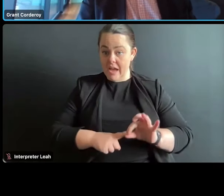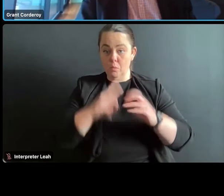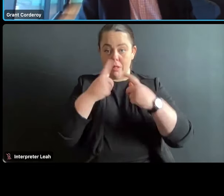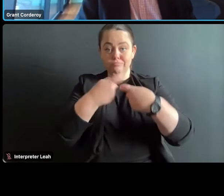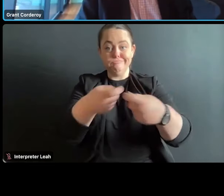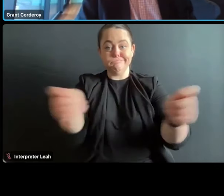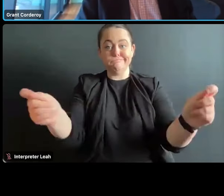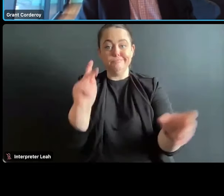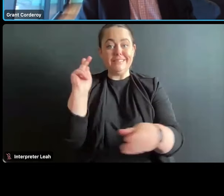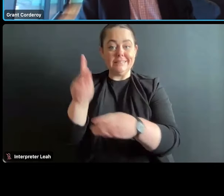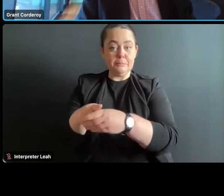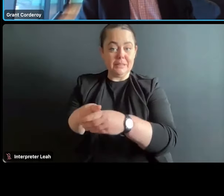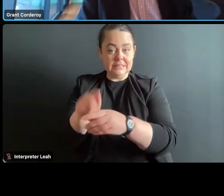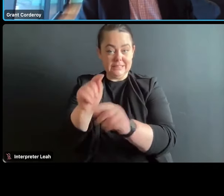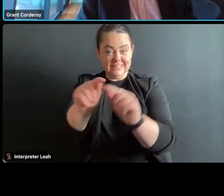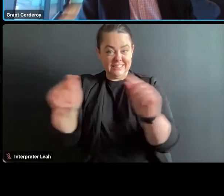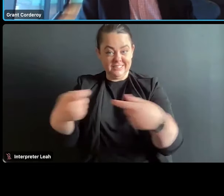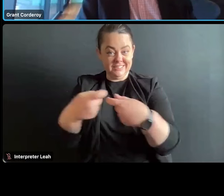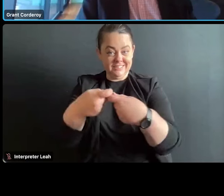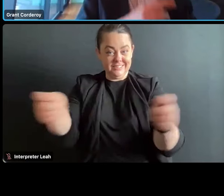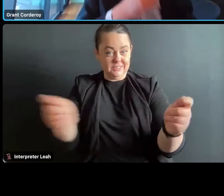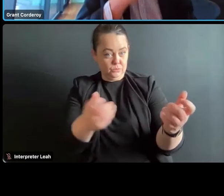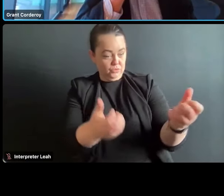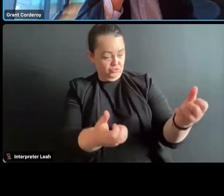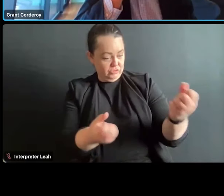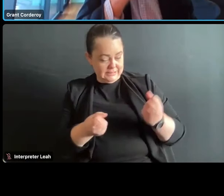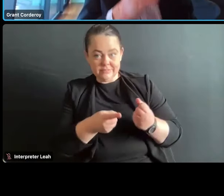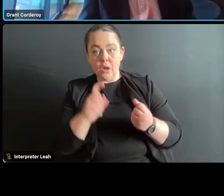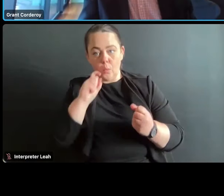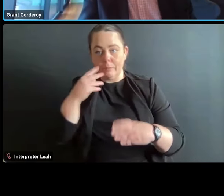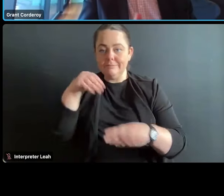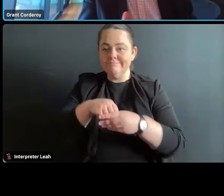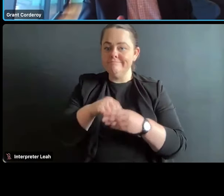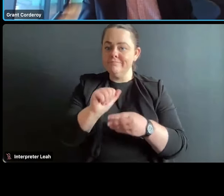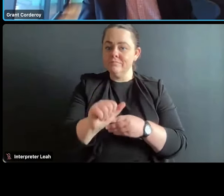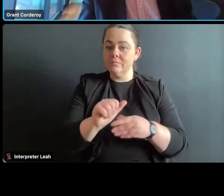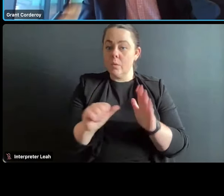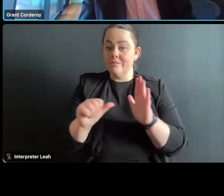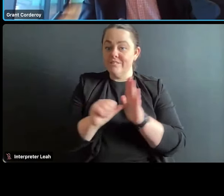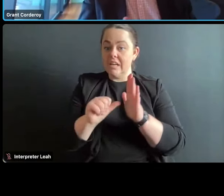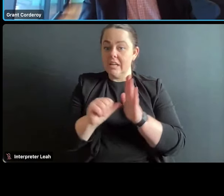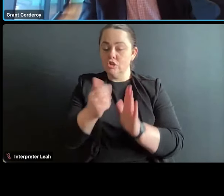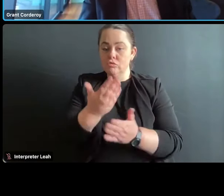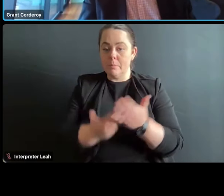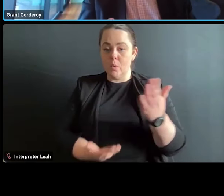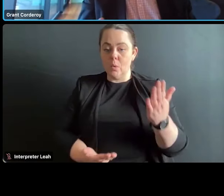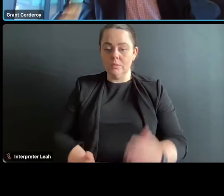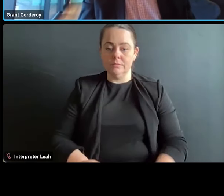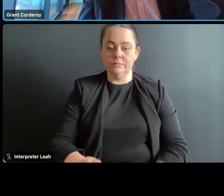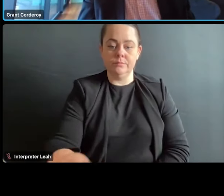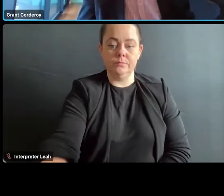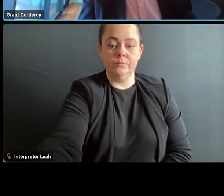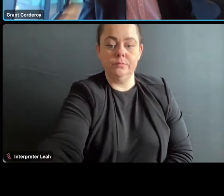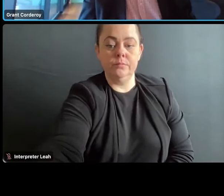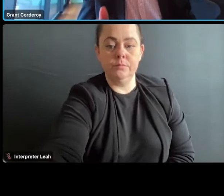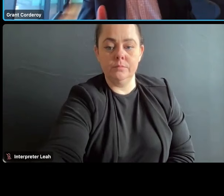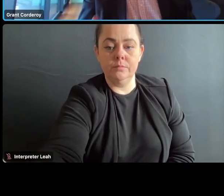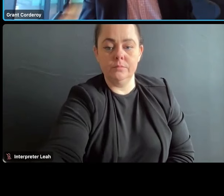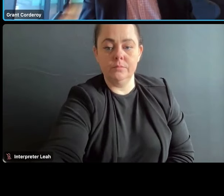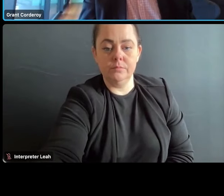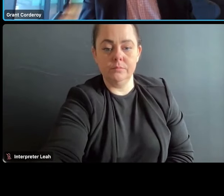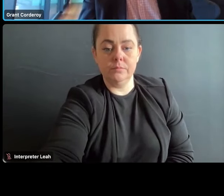and will come across into the quarterly financial report. We're attempting as far as possible, the department and ourselves,